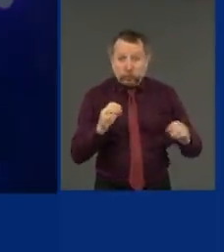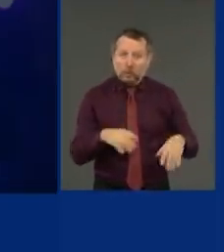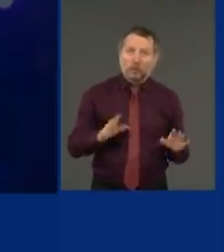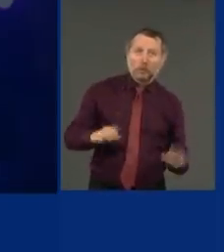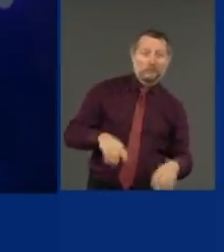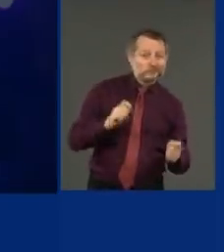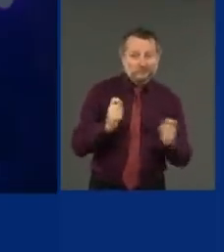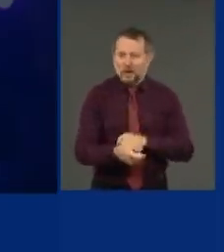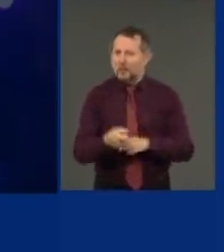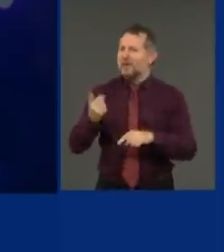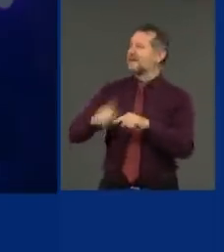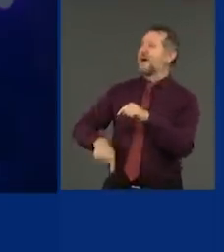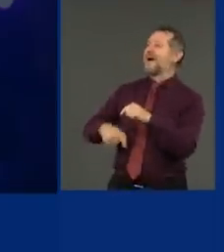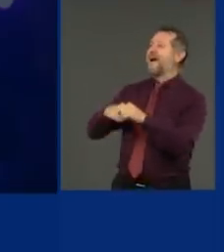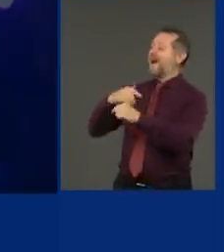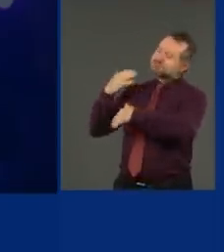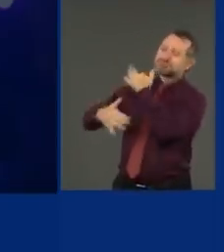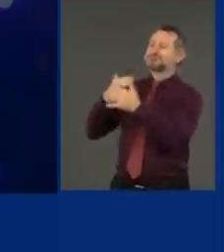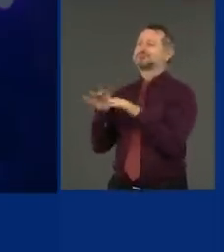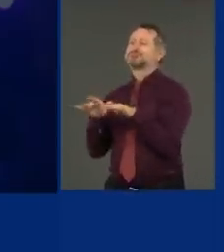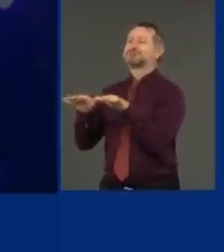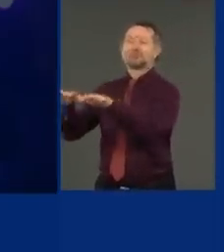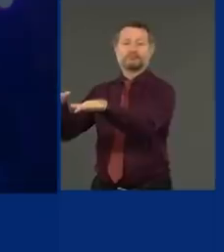don't change, you don't evolve.